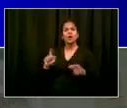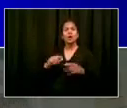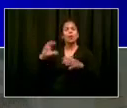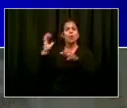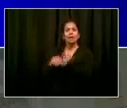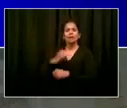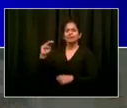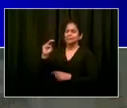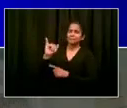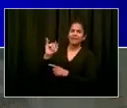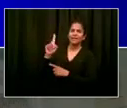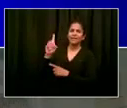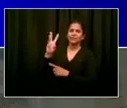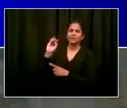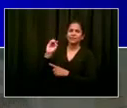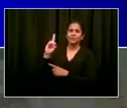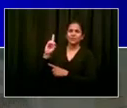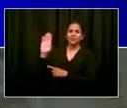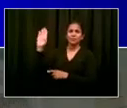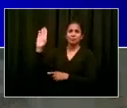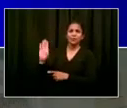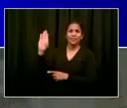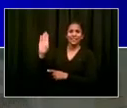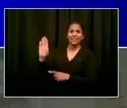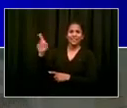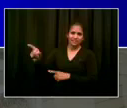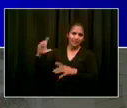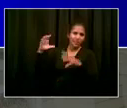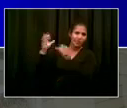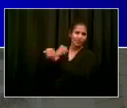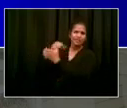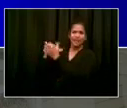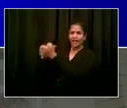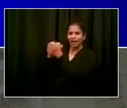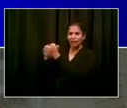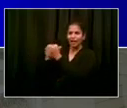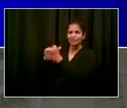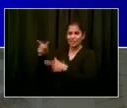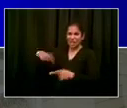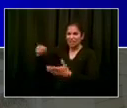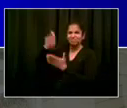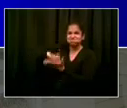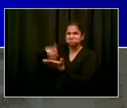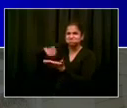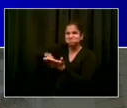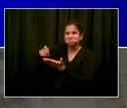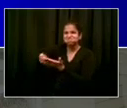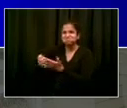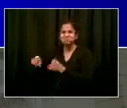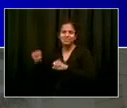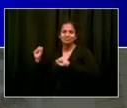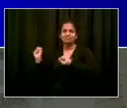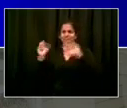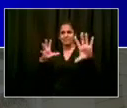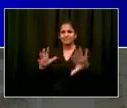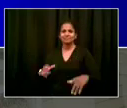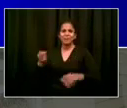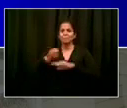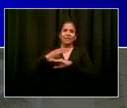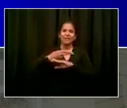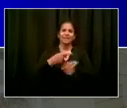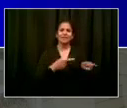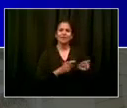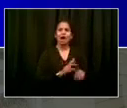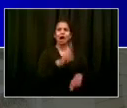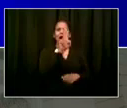that contest. Congratulations to everyone in Midwood. Now let's keep going. Let's keep making sure every neighborhood gets counted and